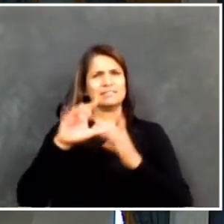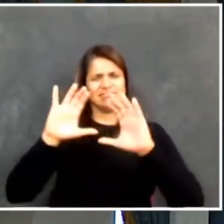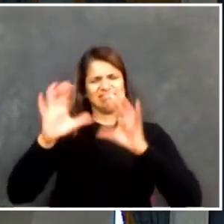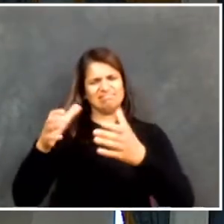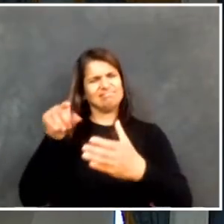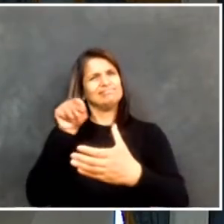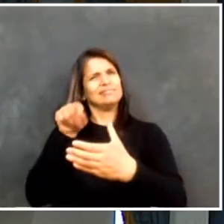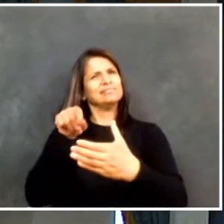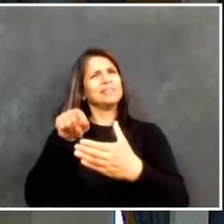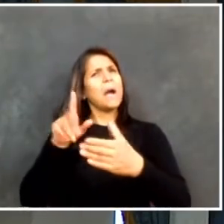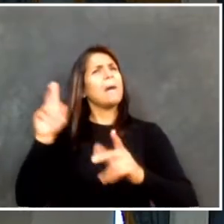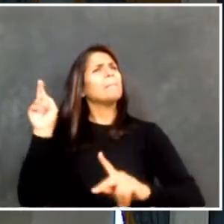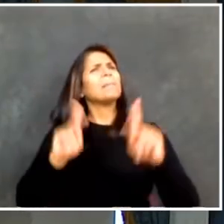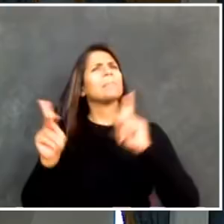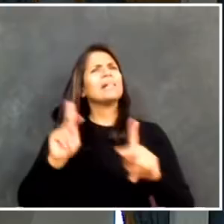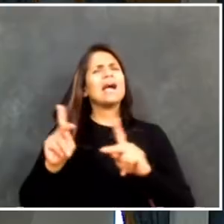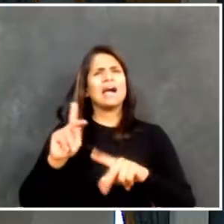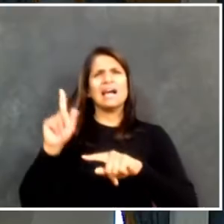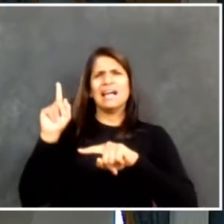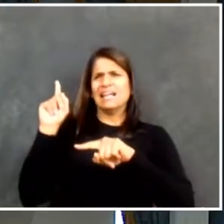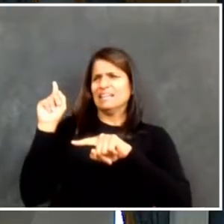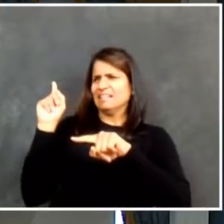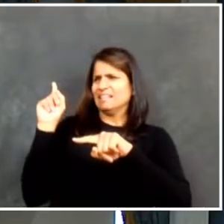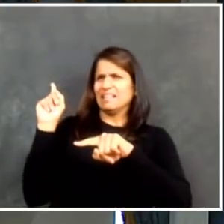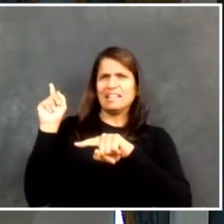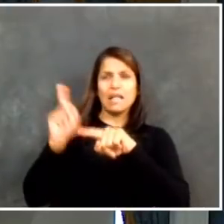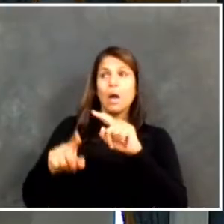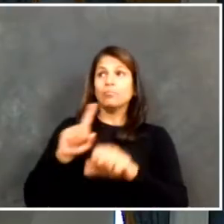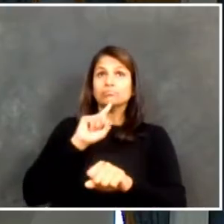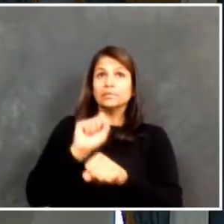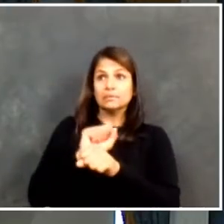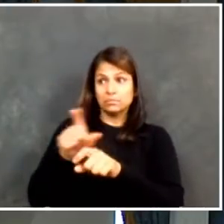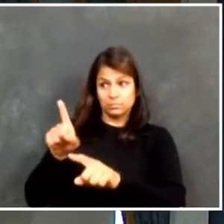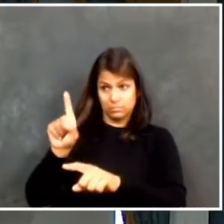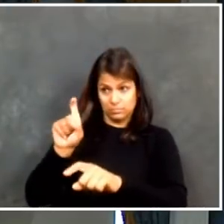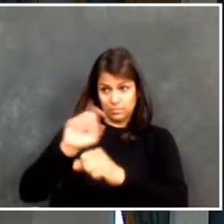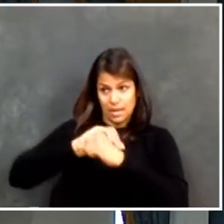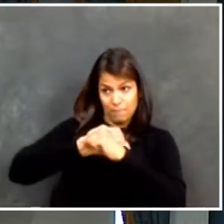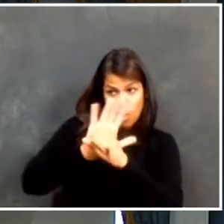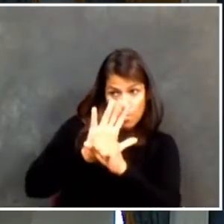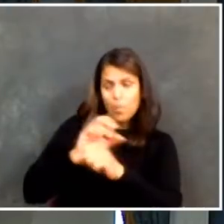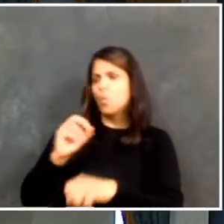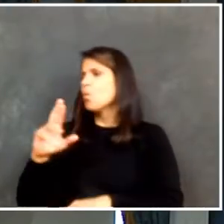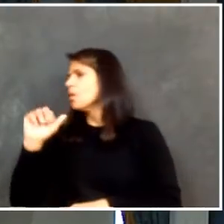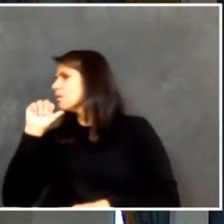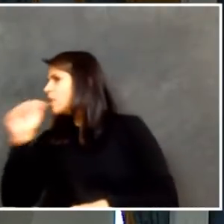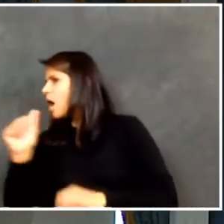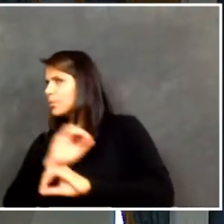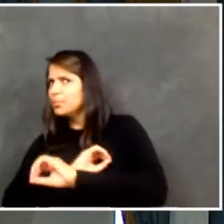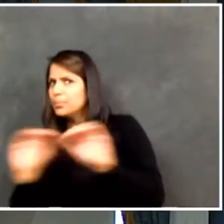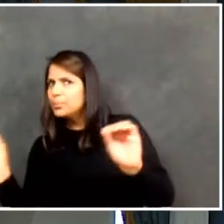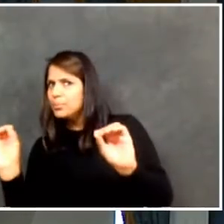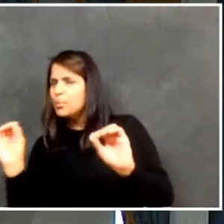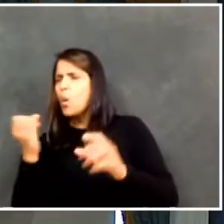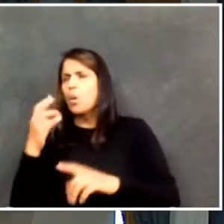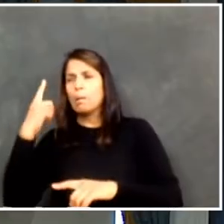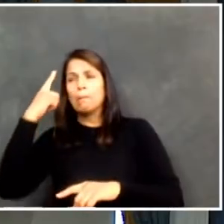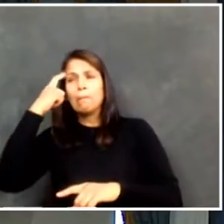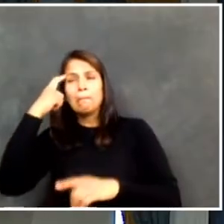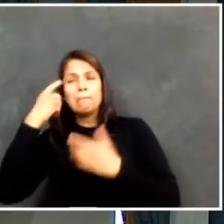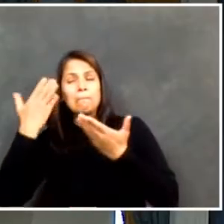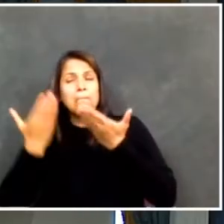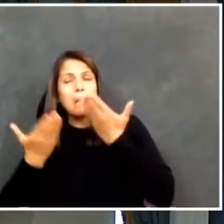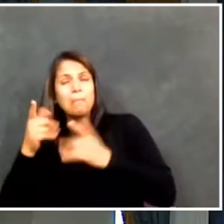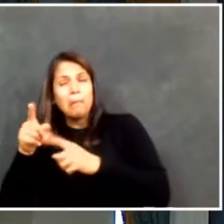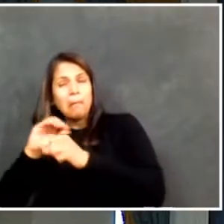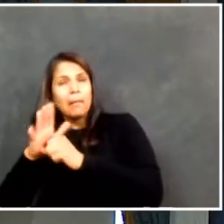a victim or of COVID or a suspected COVID death. I wonder if